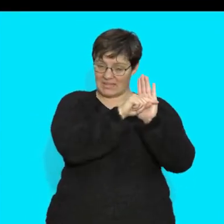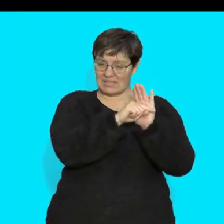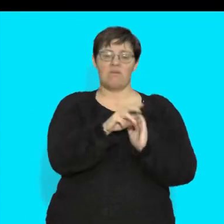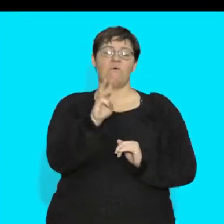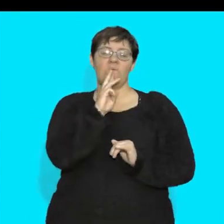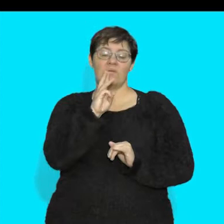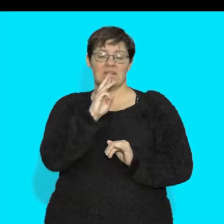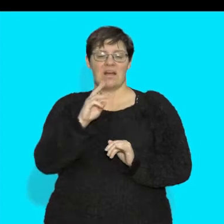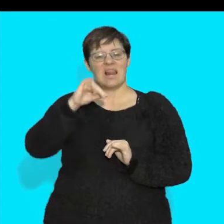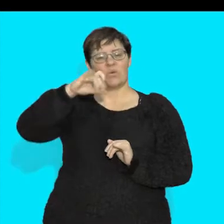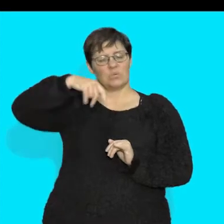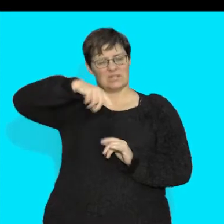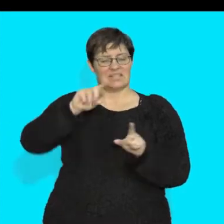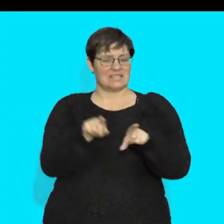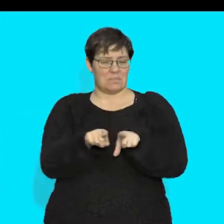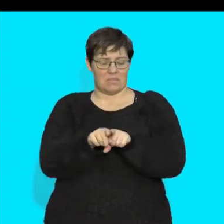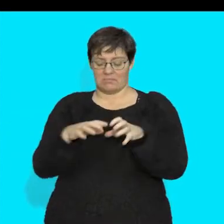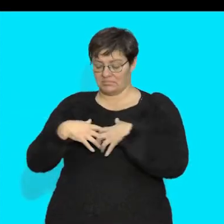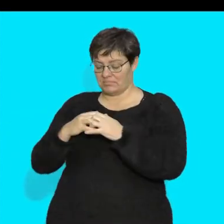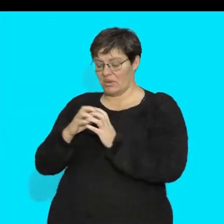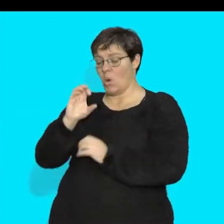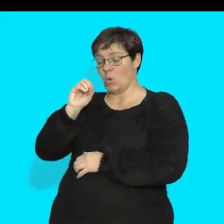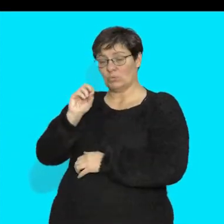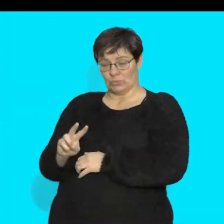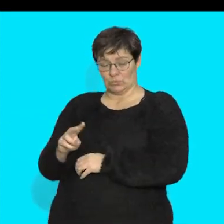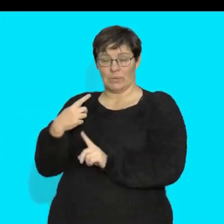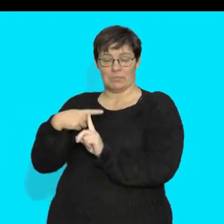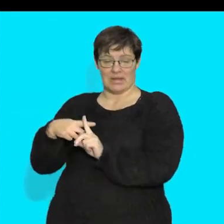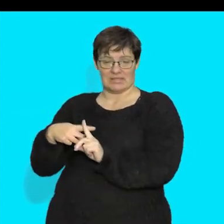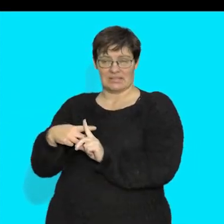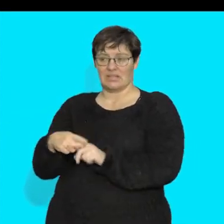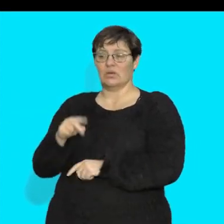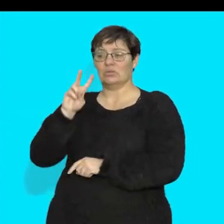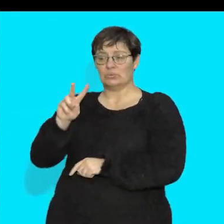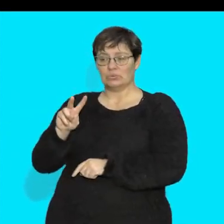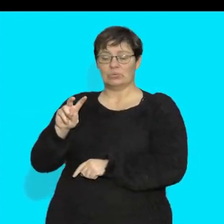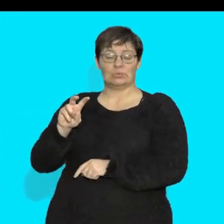the liquid form. It's going to form O2